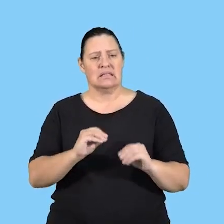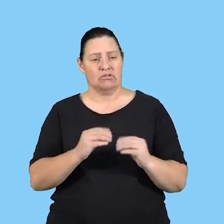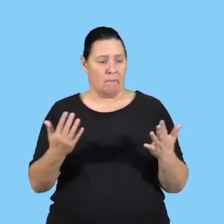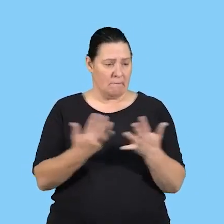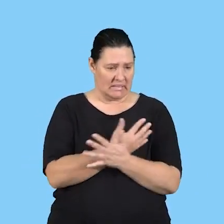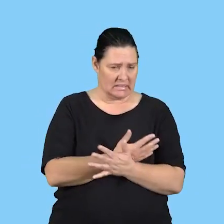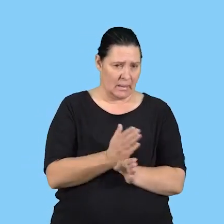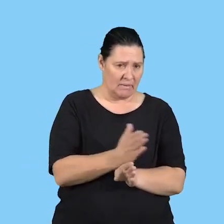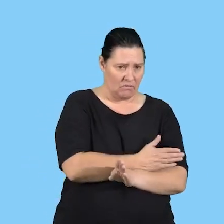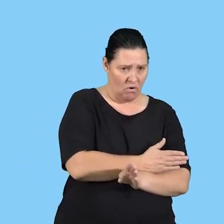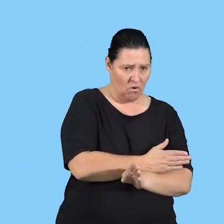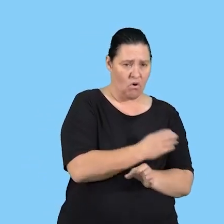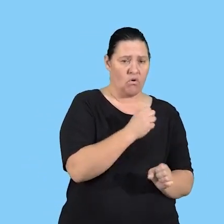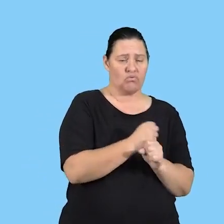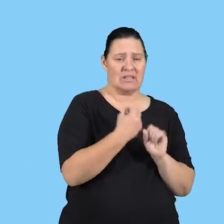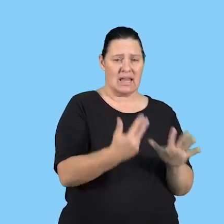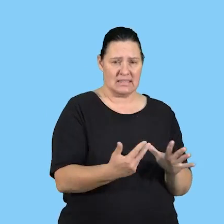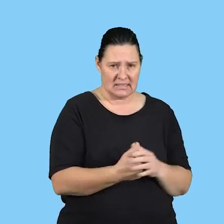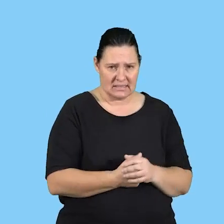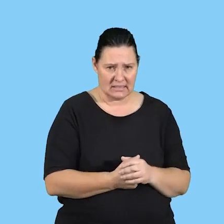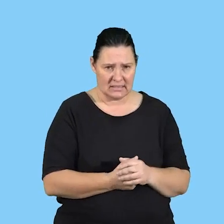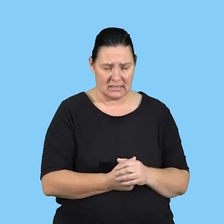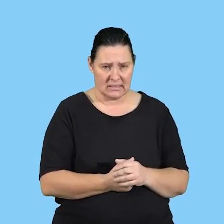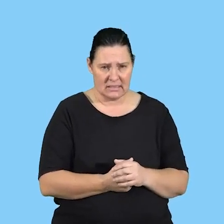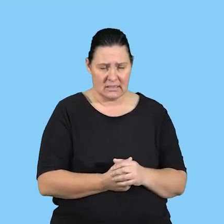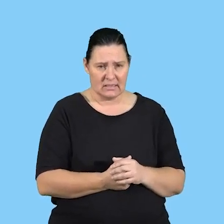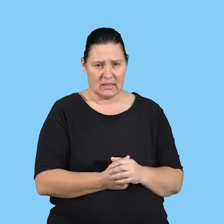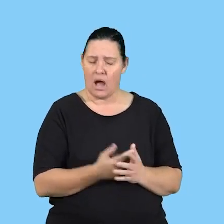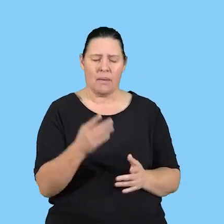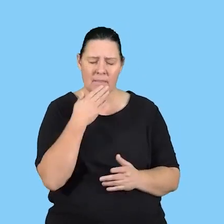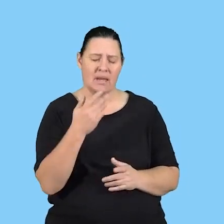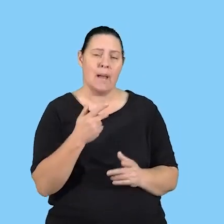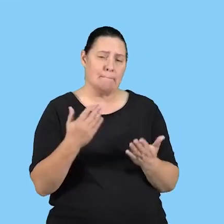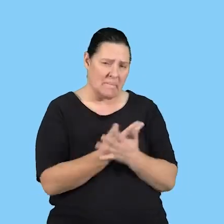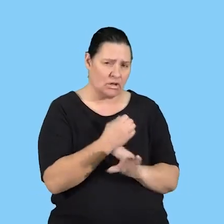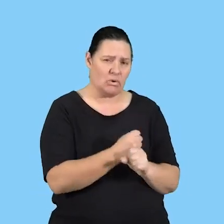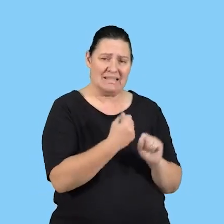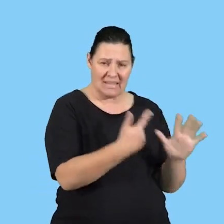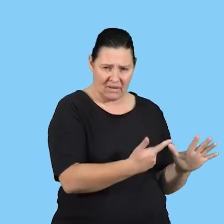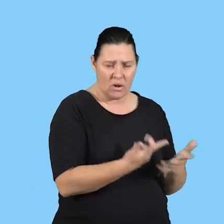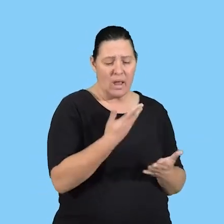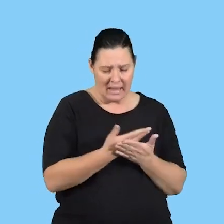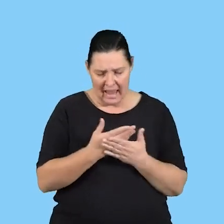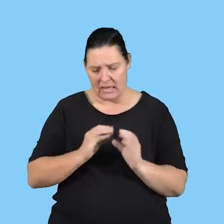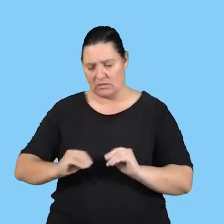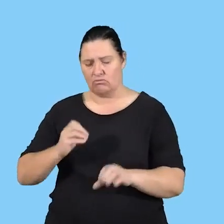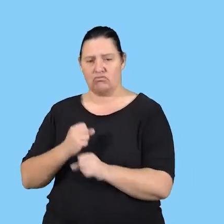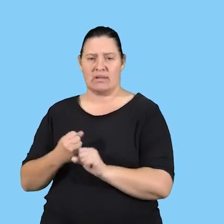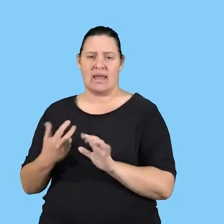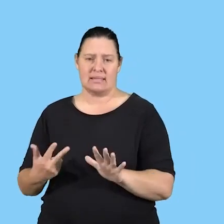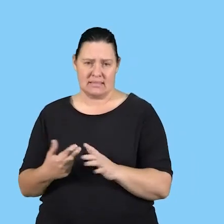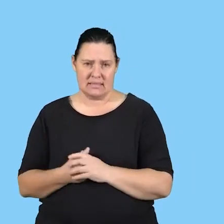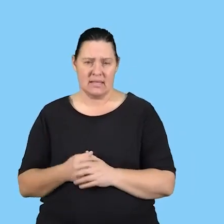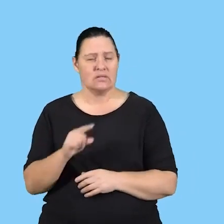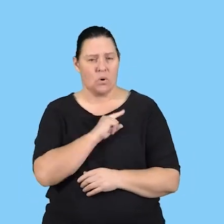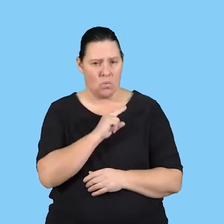children that missed this topic in grade 8, so that missed it in grade 7, so that we can teach them in grade